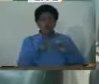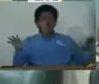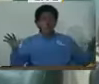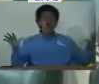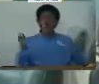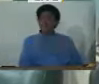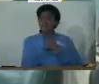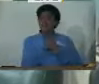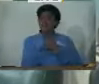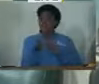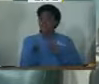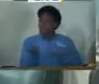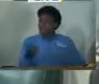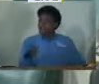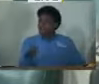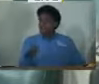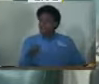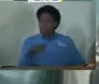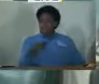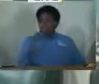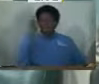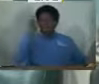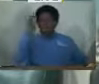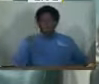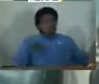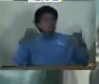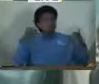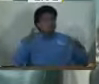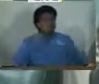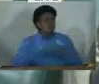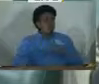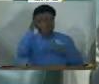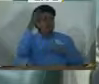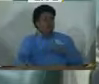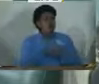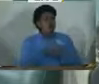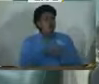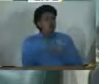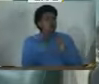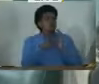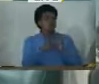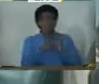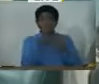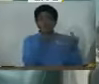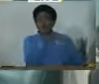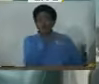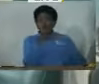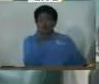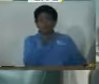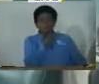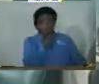circulated, I was outraged at the display of violence.